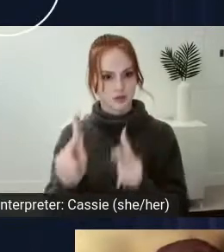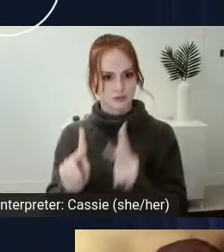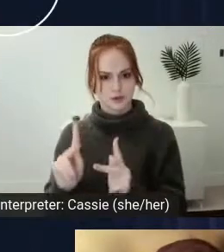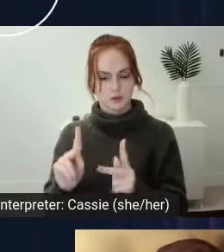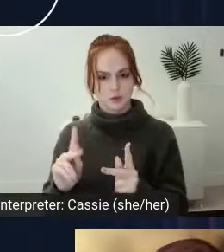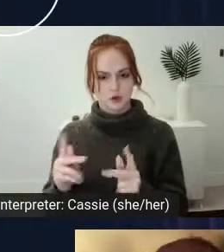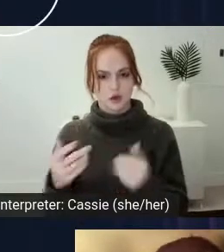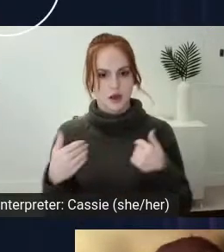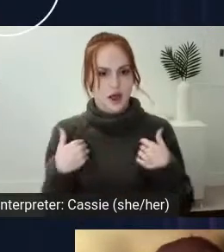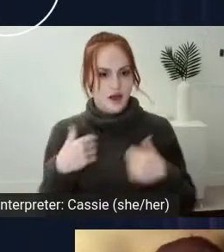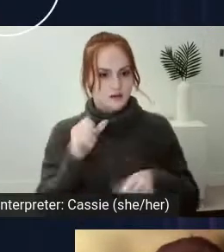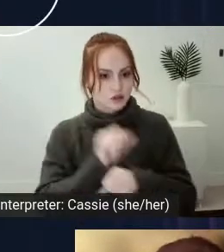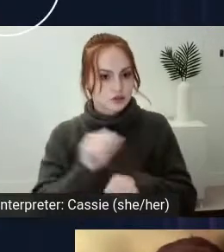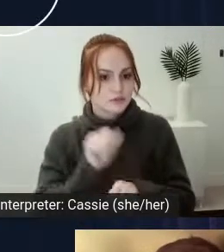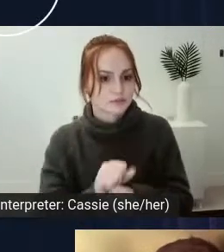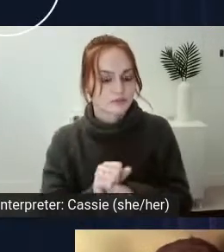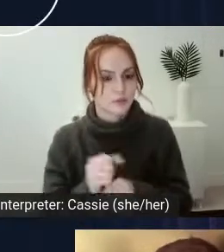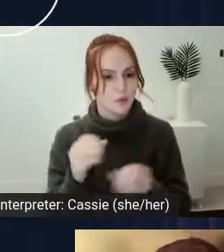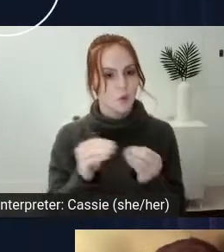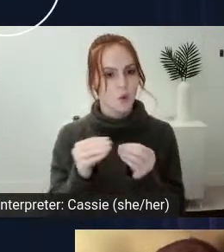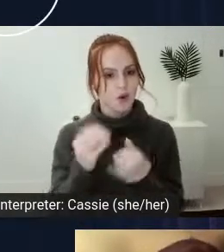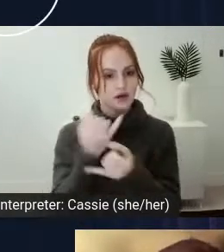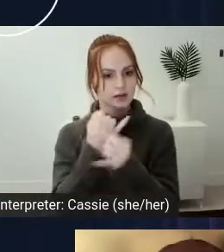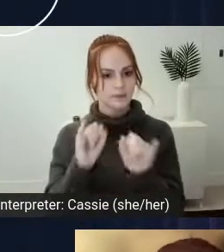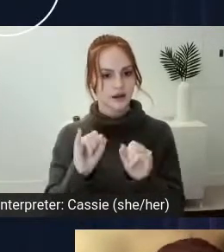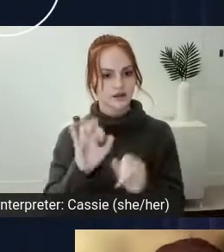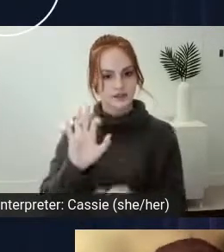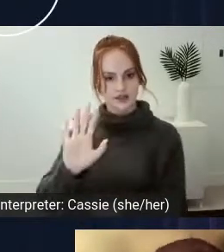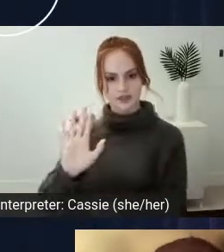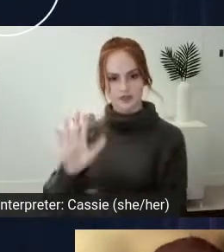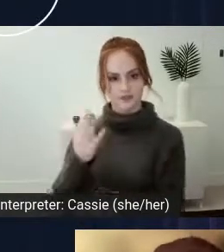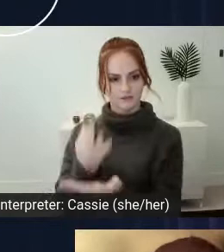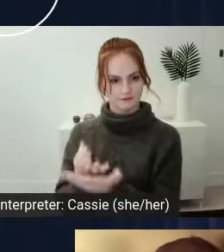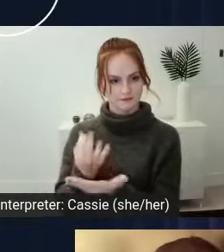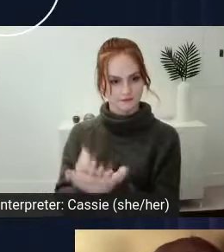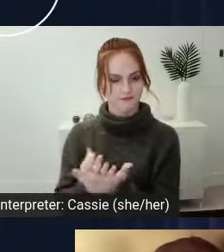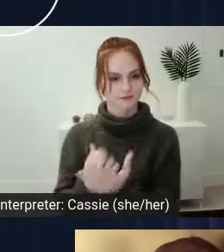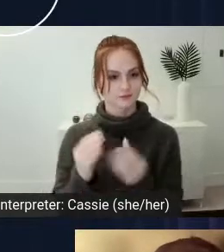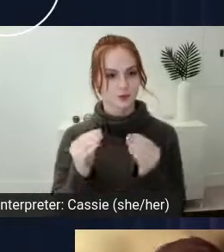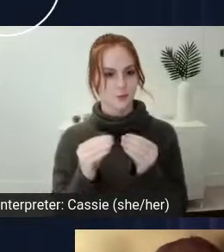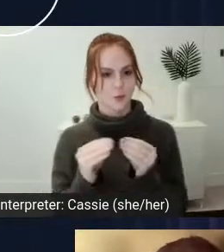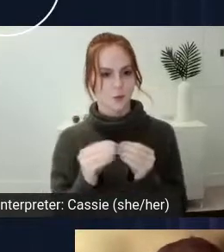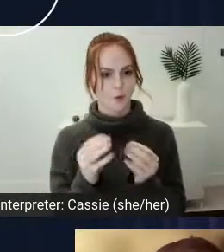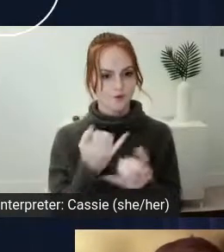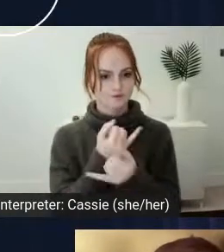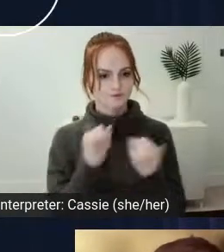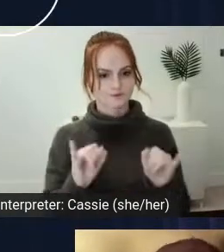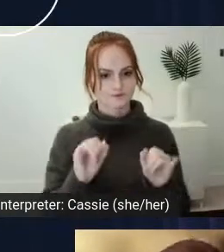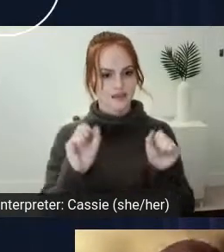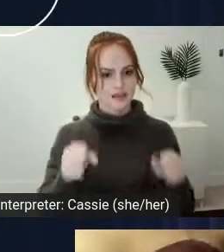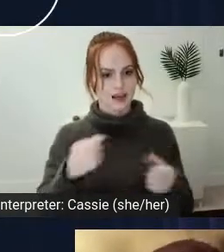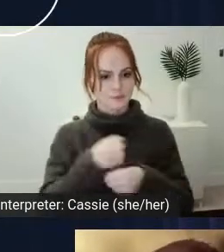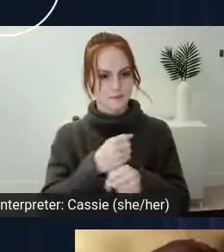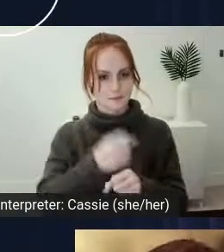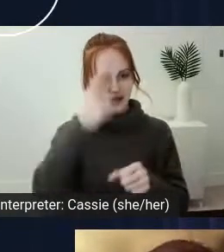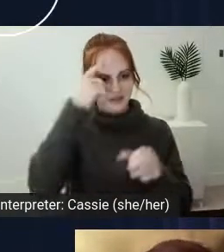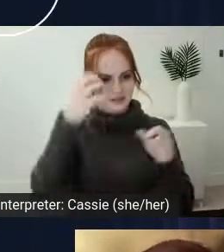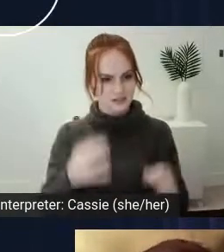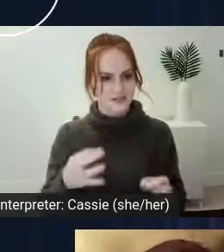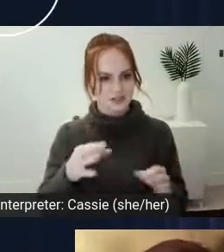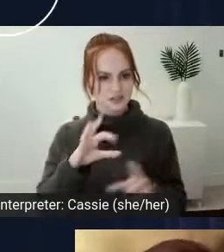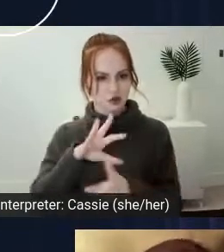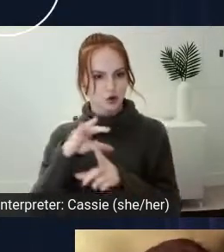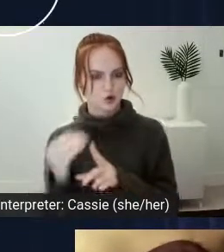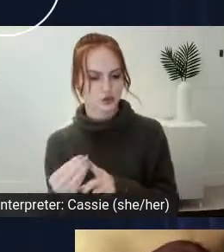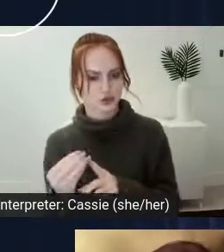over their finances. We're having more autonomy and decision-making in culture. And we're like doing